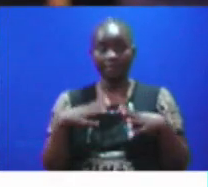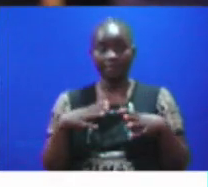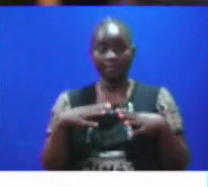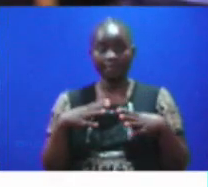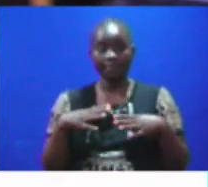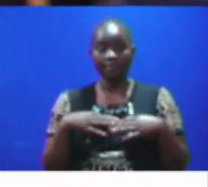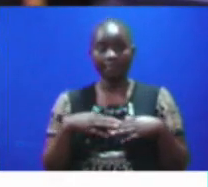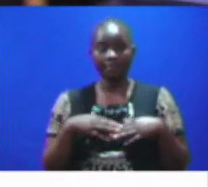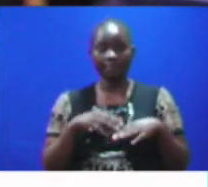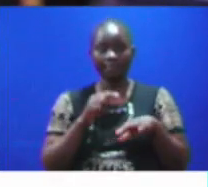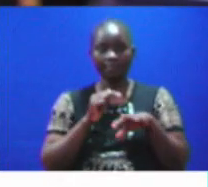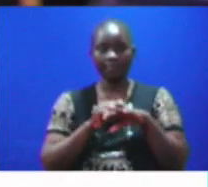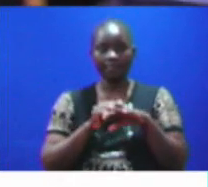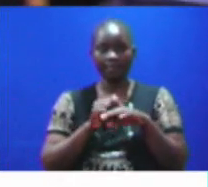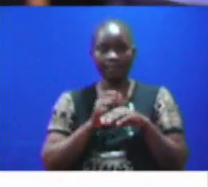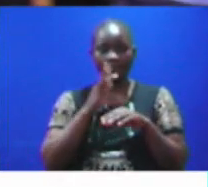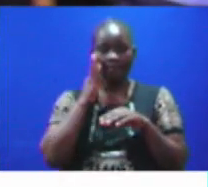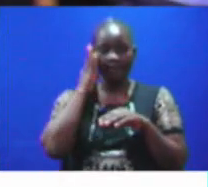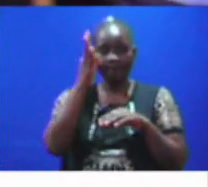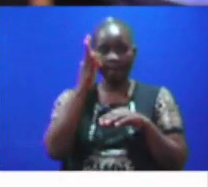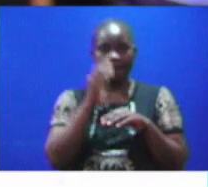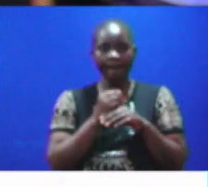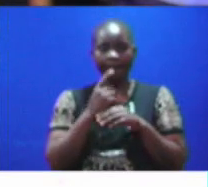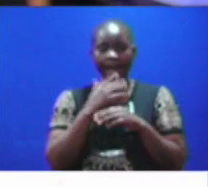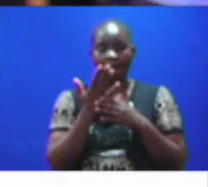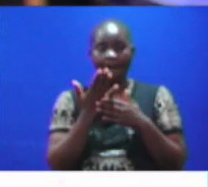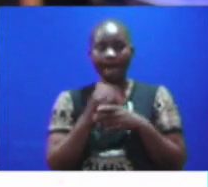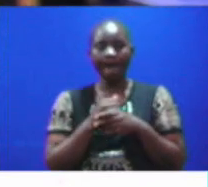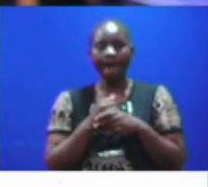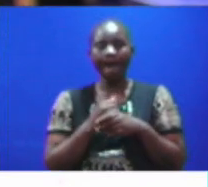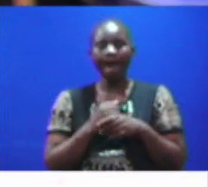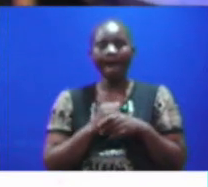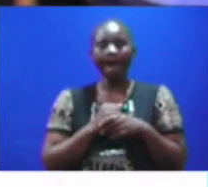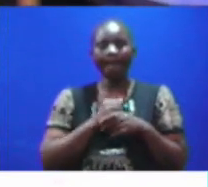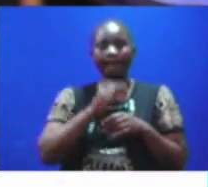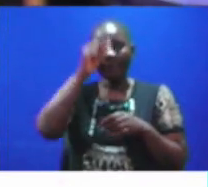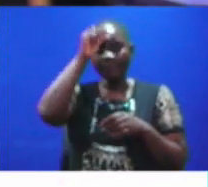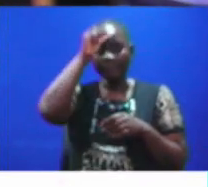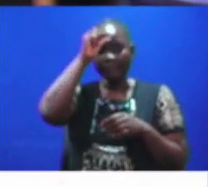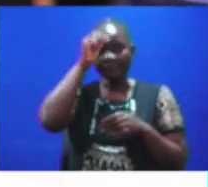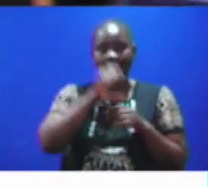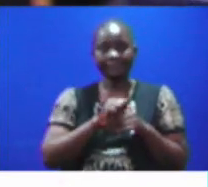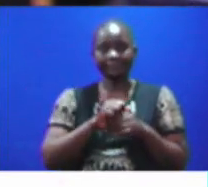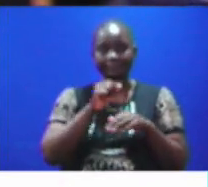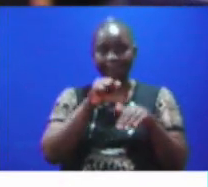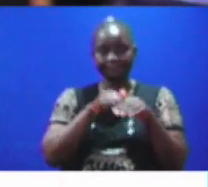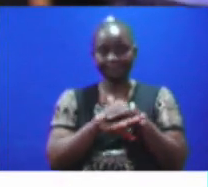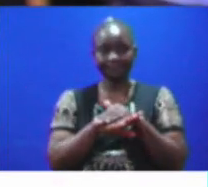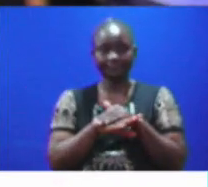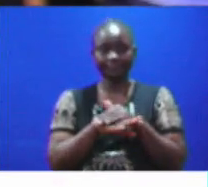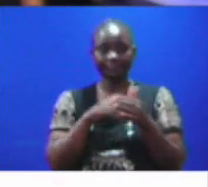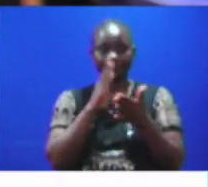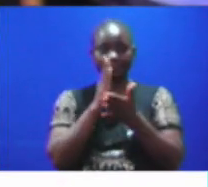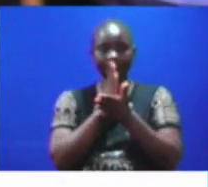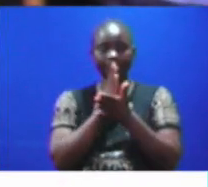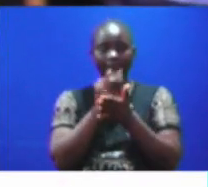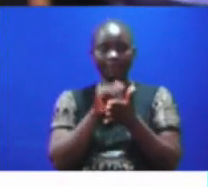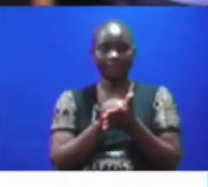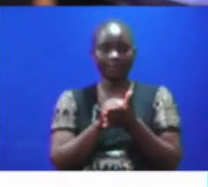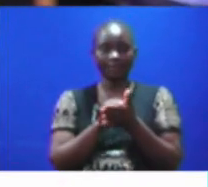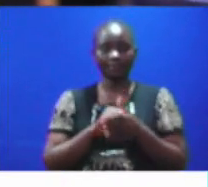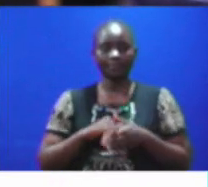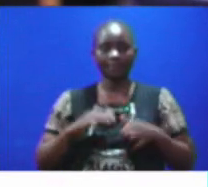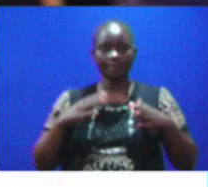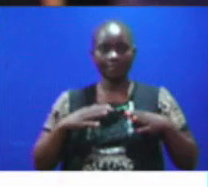is affecting the future ya bana nebi nebi ndo ka nge serikali eko mitigate mapema to ensure that inga haba ali